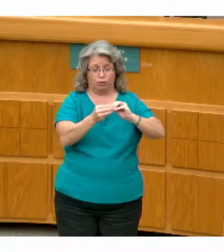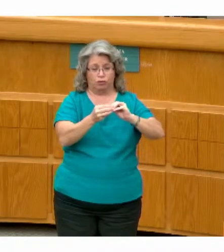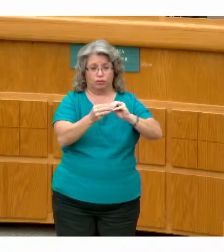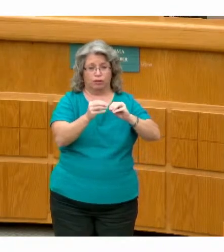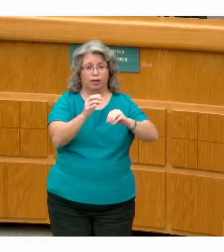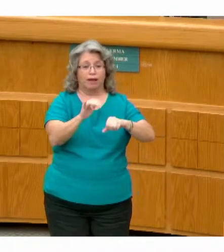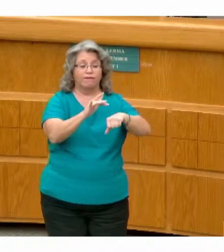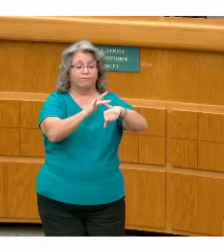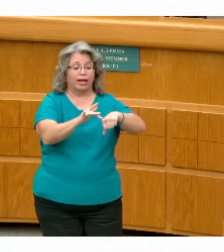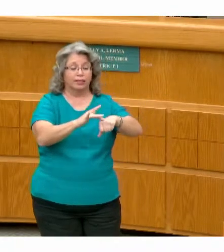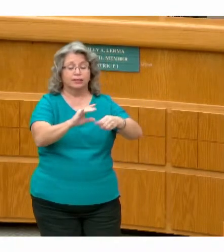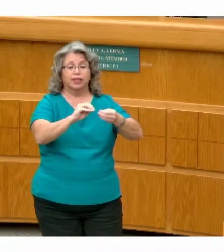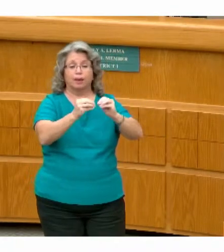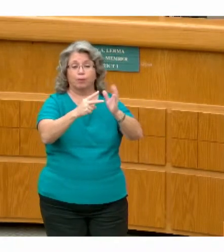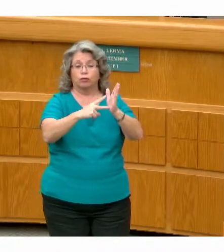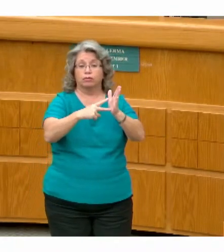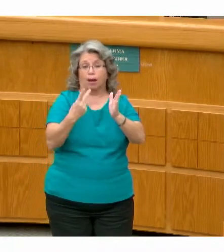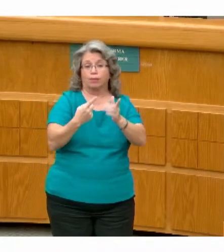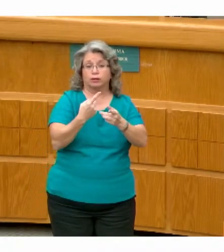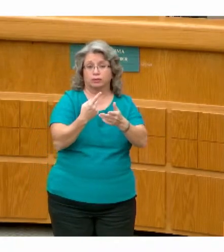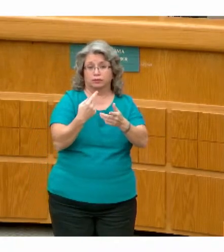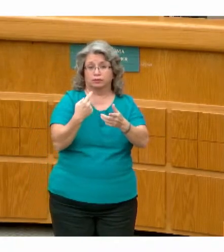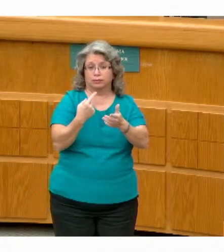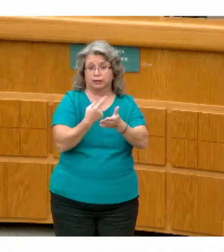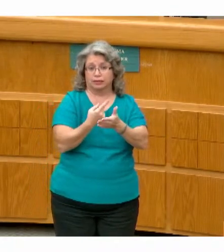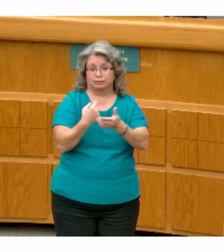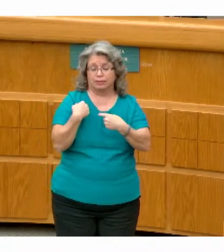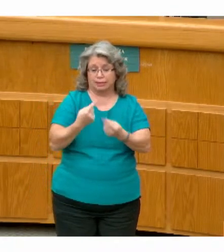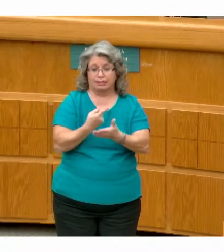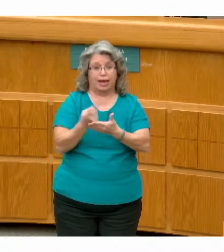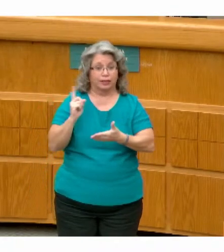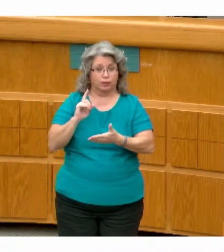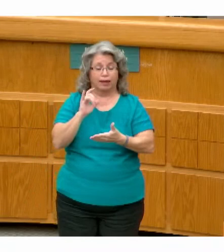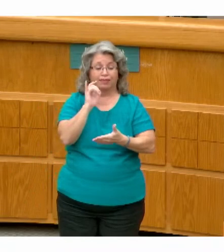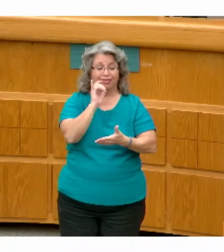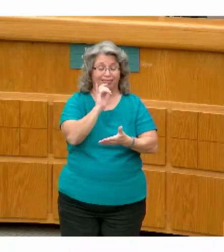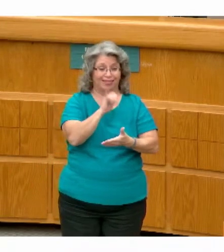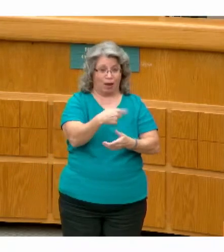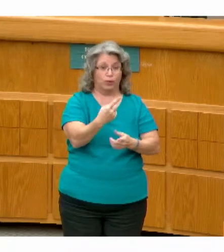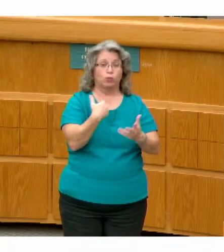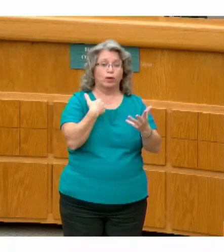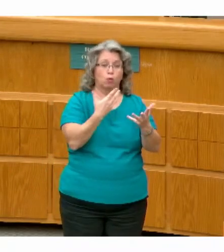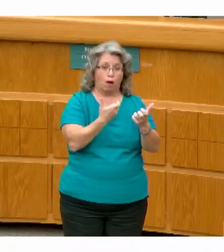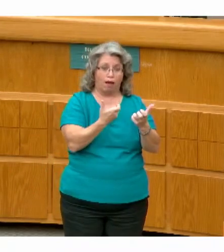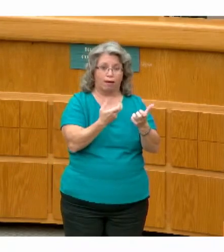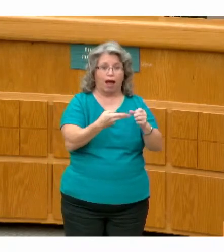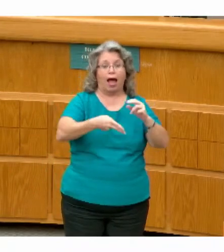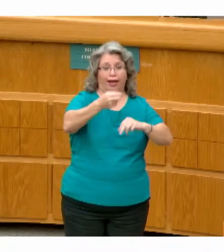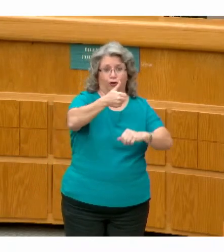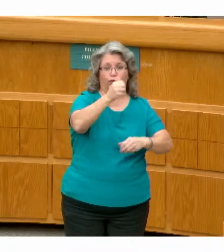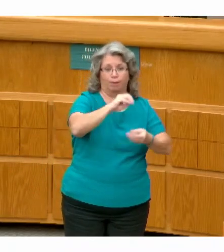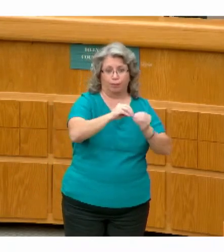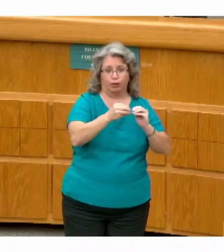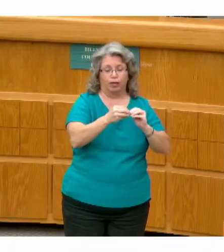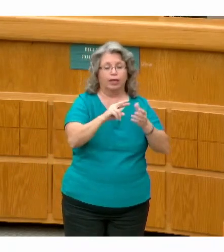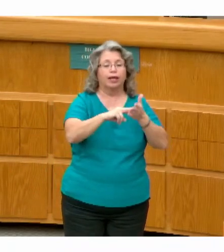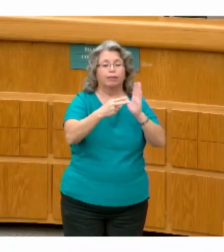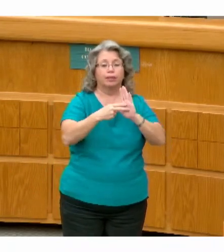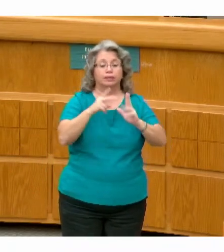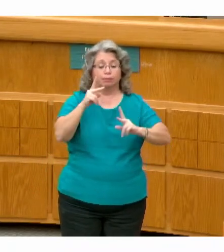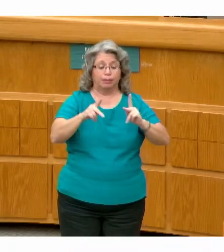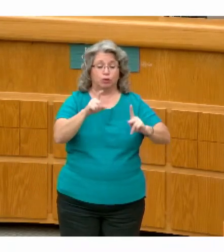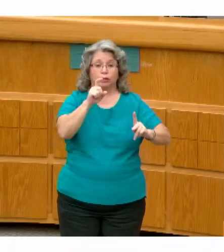week, so that's moving in the right direction. We want more room in our ICUs so that if people need care, they can get it. And what you